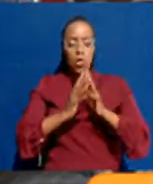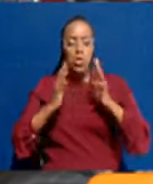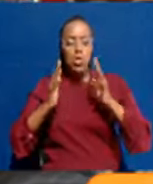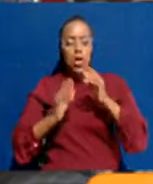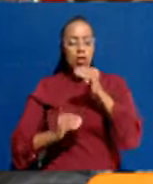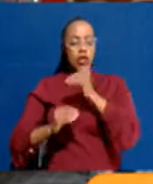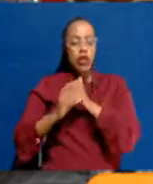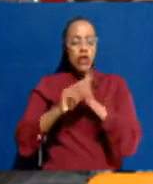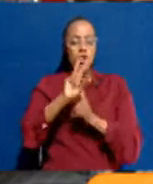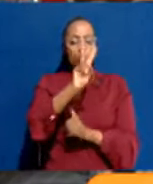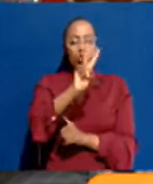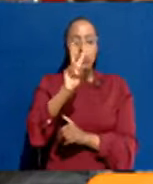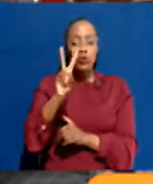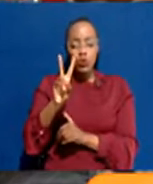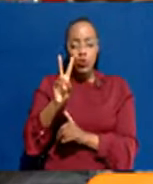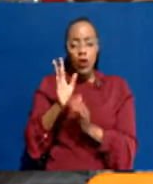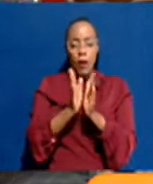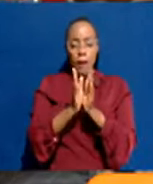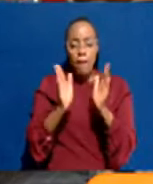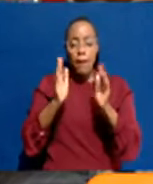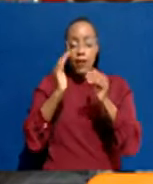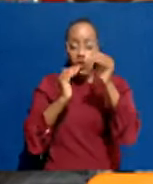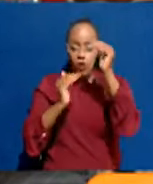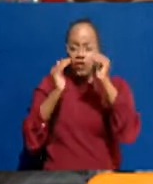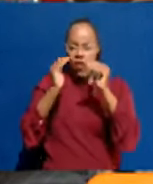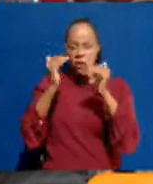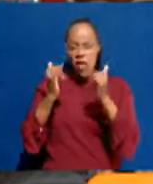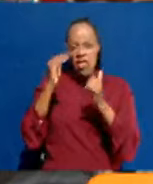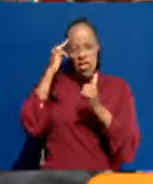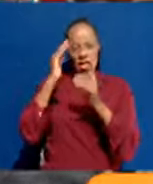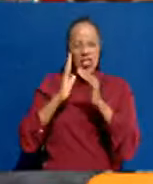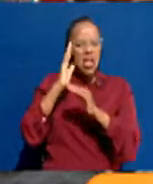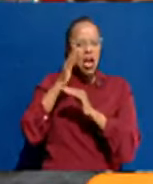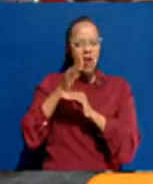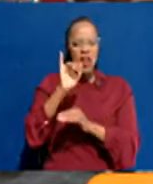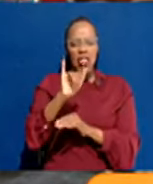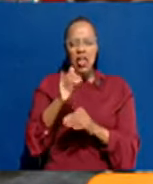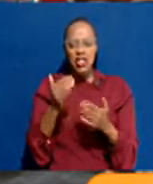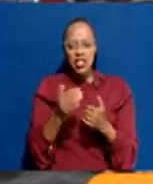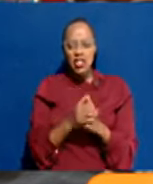to 22 public universities. I think now there are